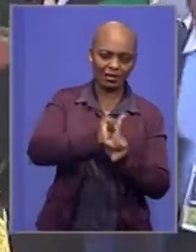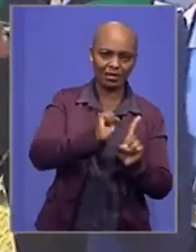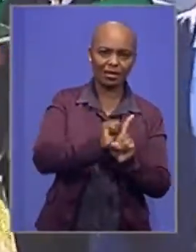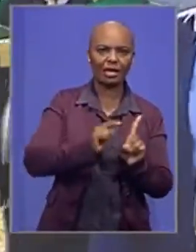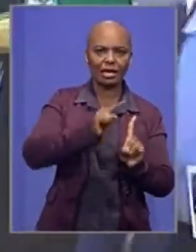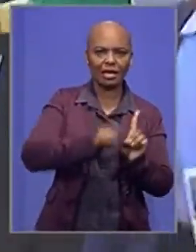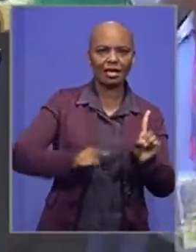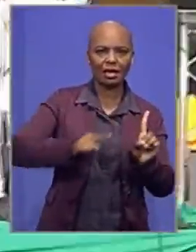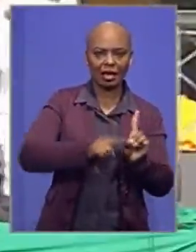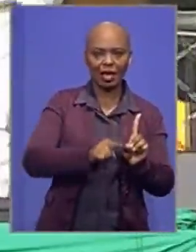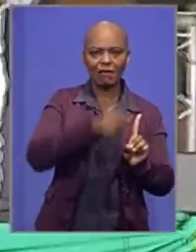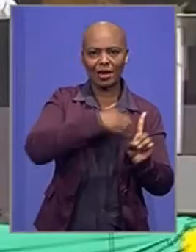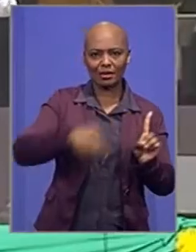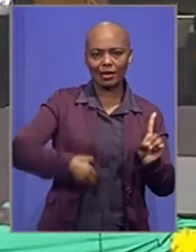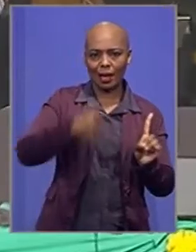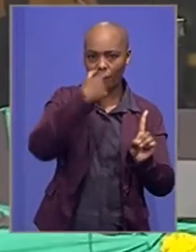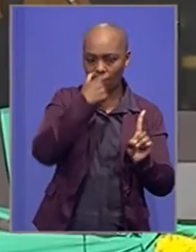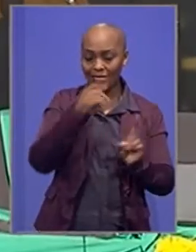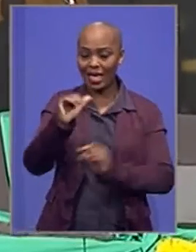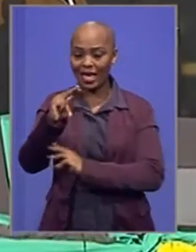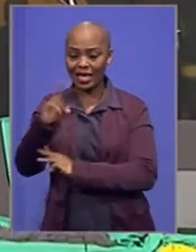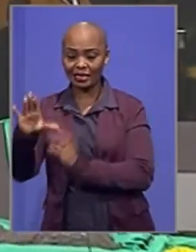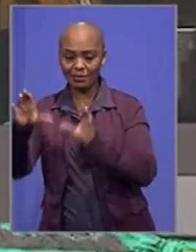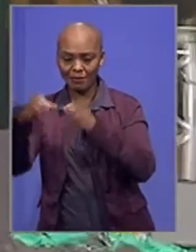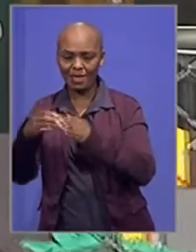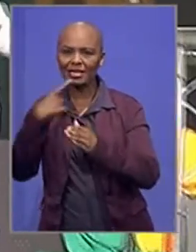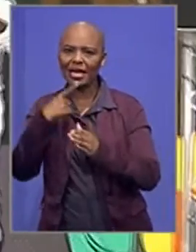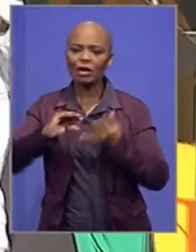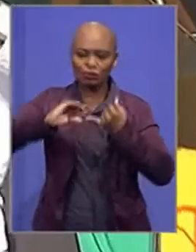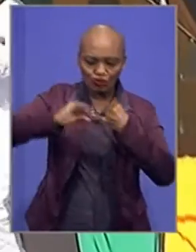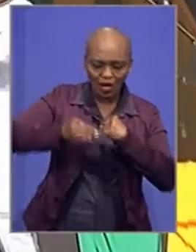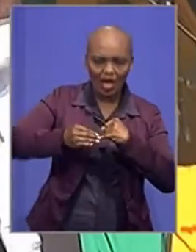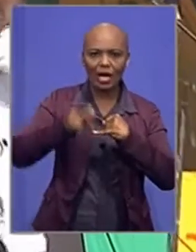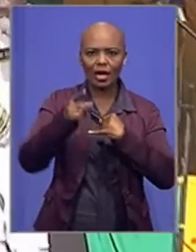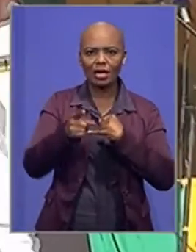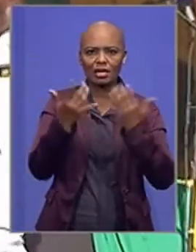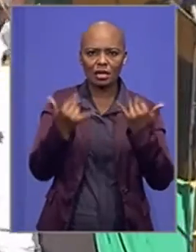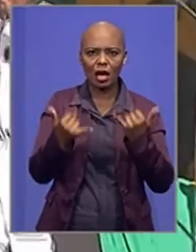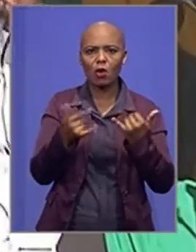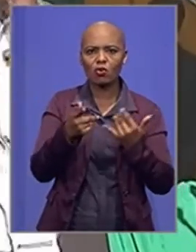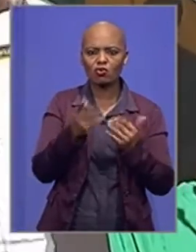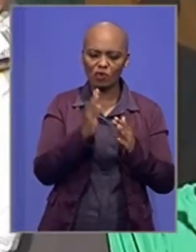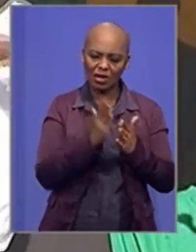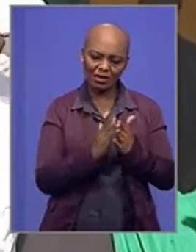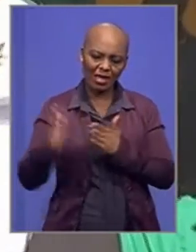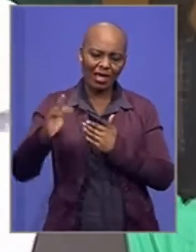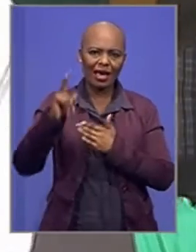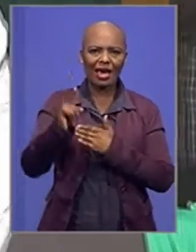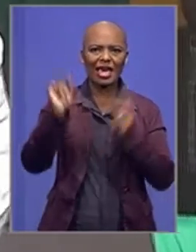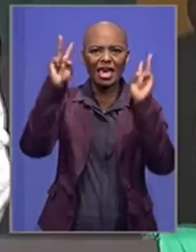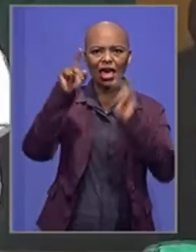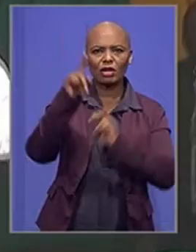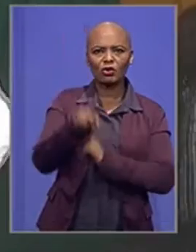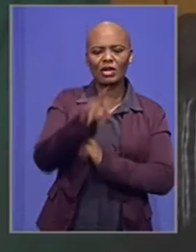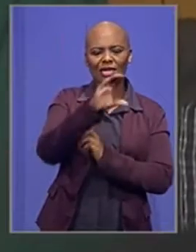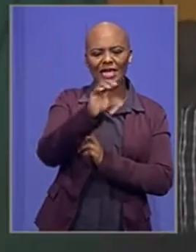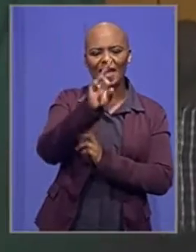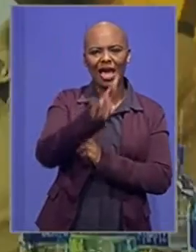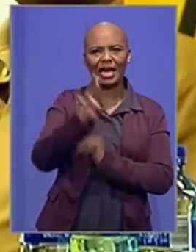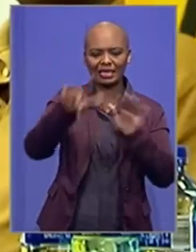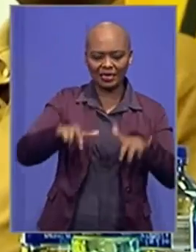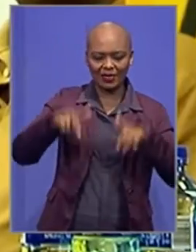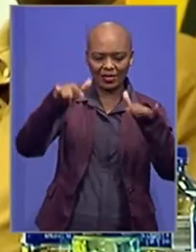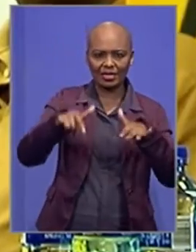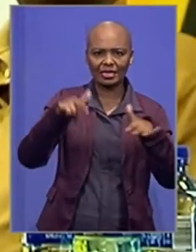Ramaphosa. Lekoko le nganga ka gore o ne a leka go samagana le magatwe a gore letsholo la CR17 ga